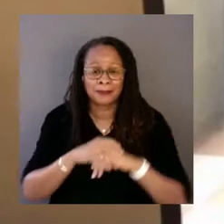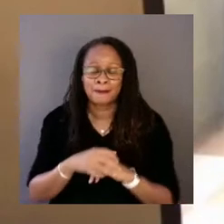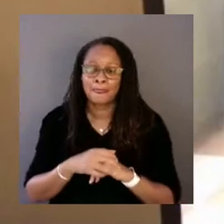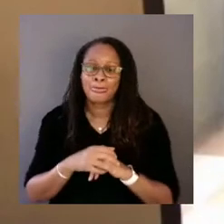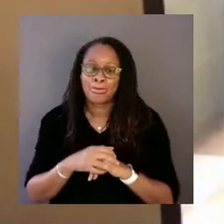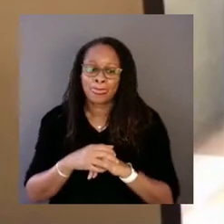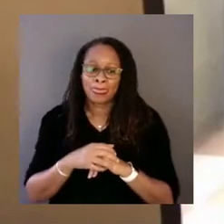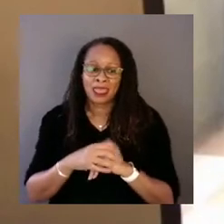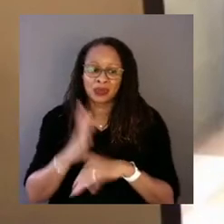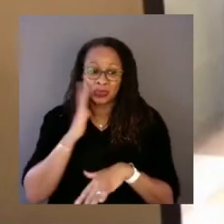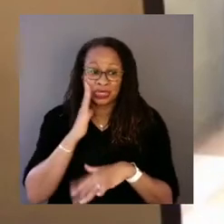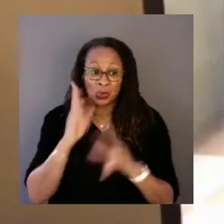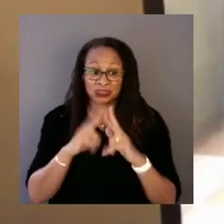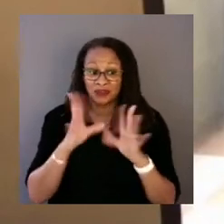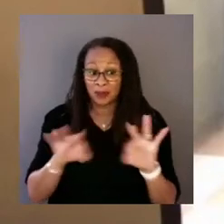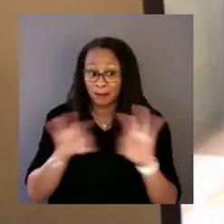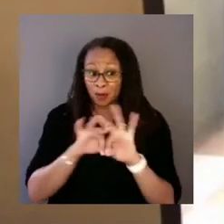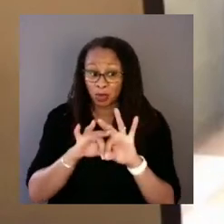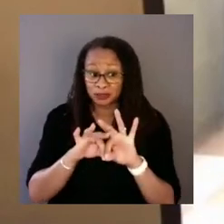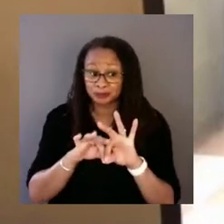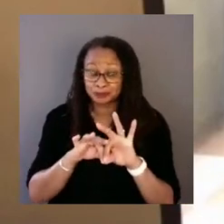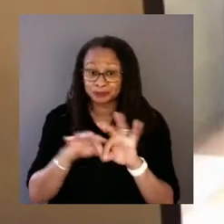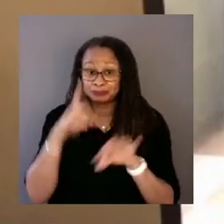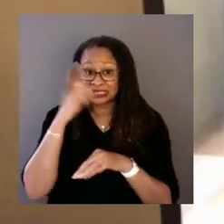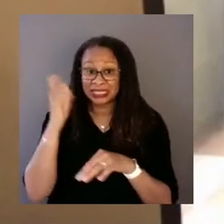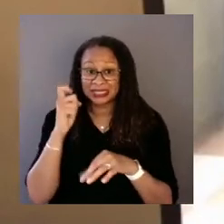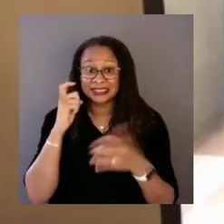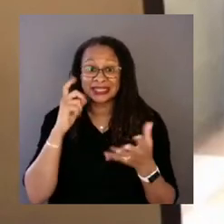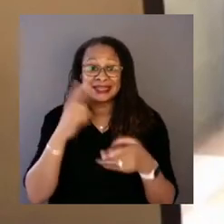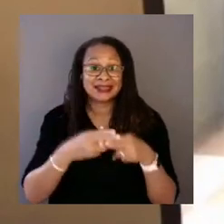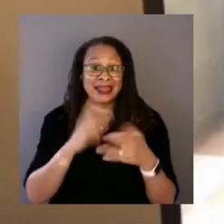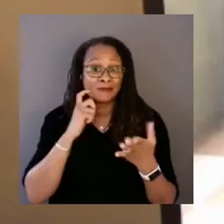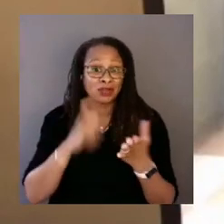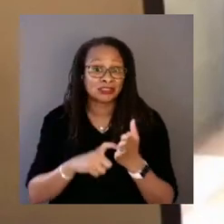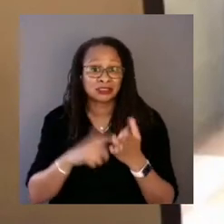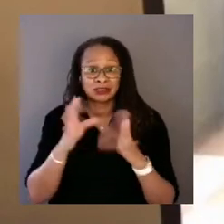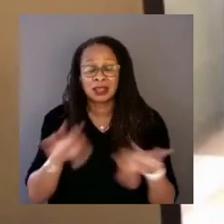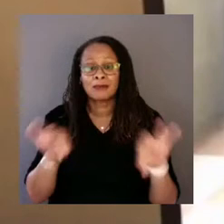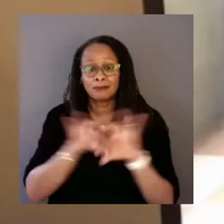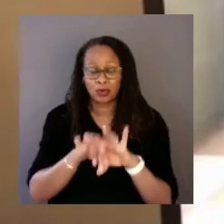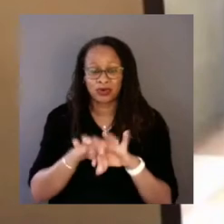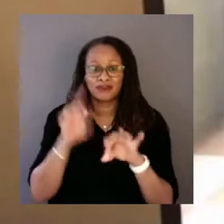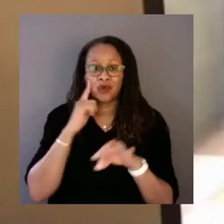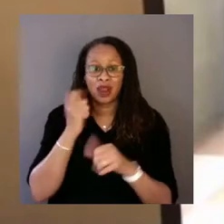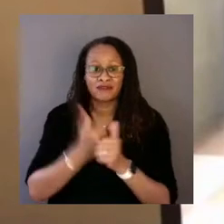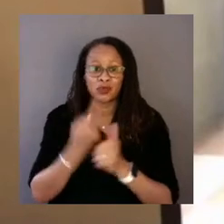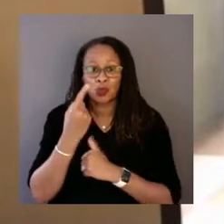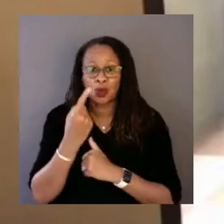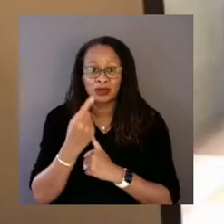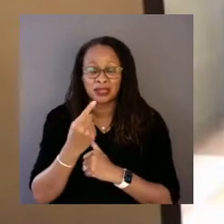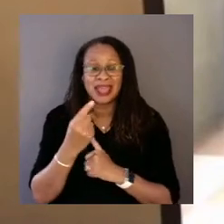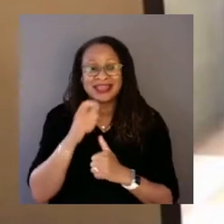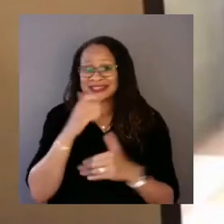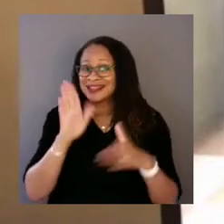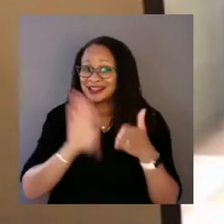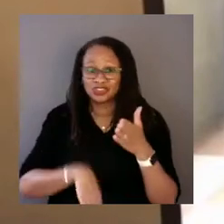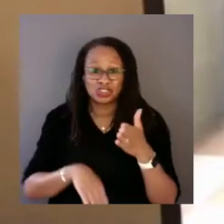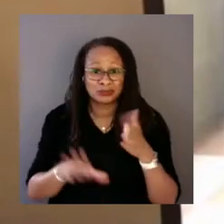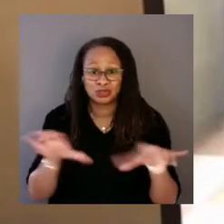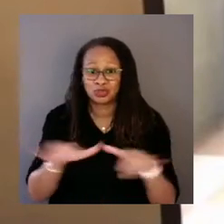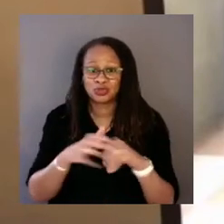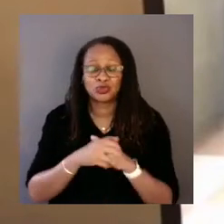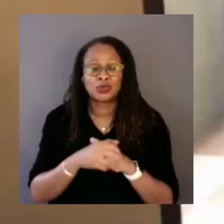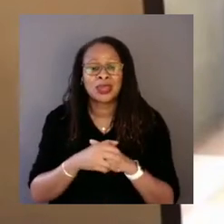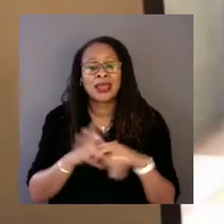that's really important because name recognition is so important for everybody across the board. It's not cheap to do, but it's something that you have to